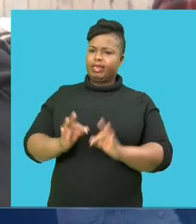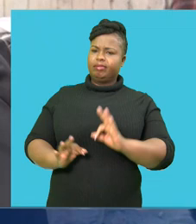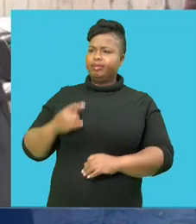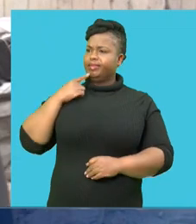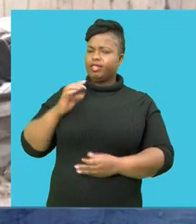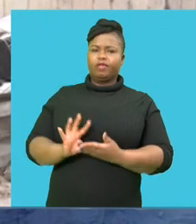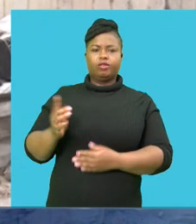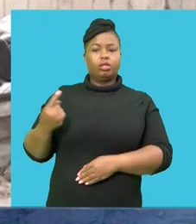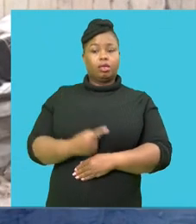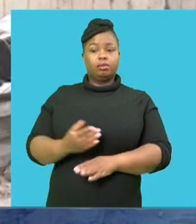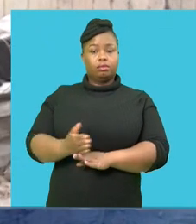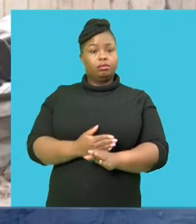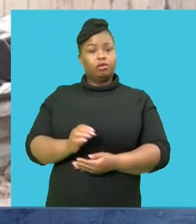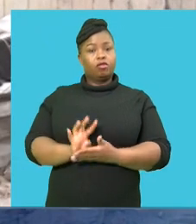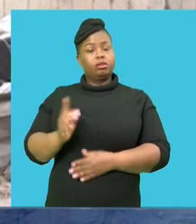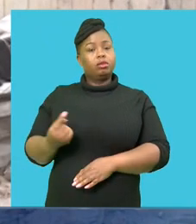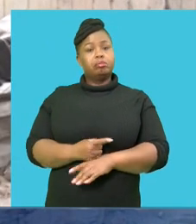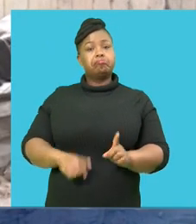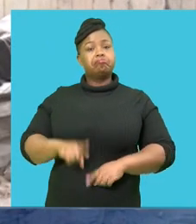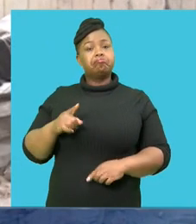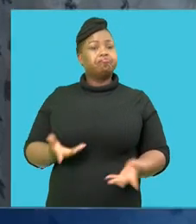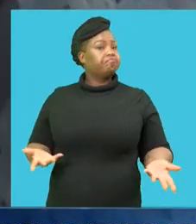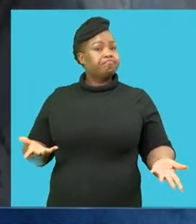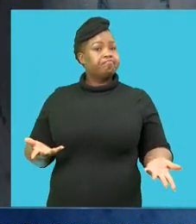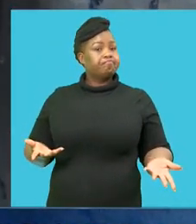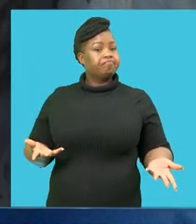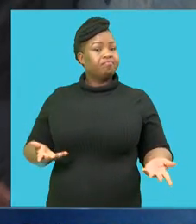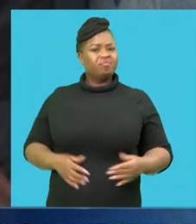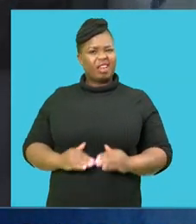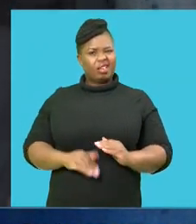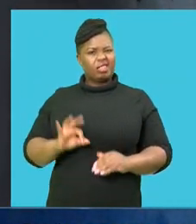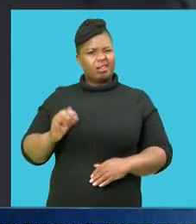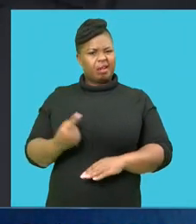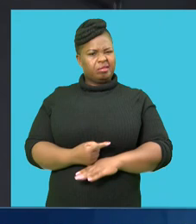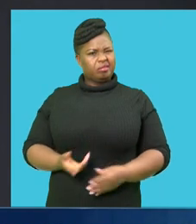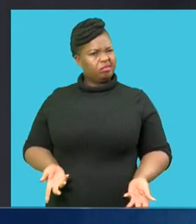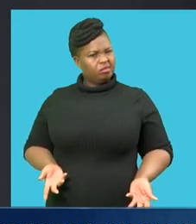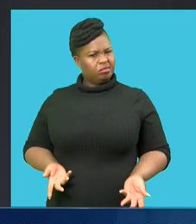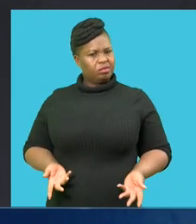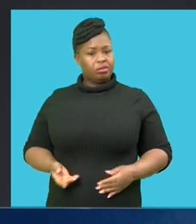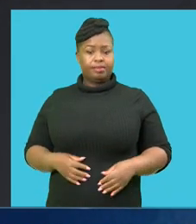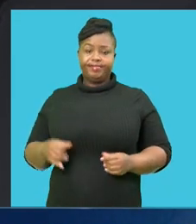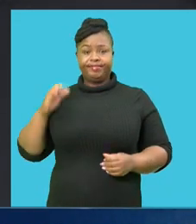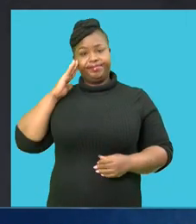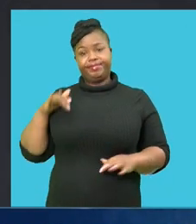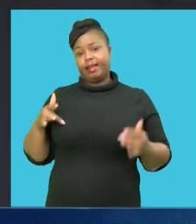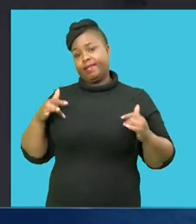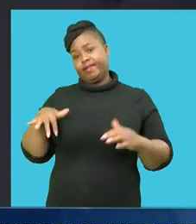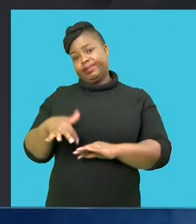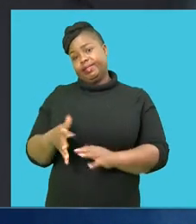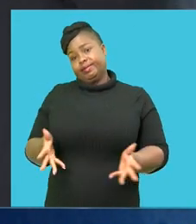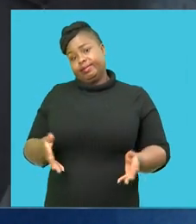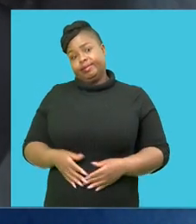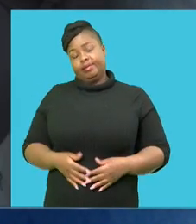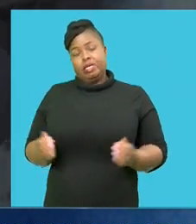days. Kafika lo 14 days babuya bazosikhipha within 3 days. Sabe sesihlala pha ngaphandle ke.